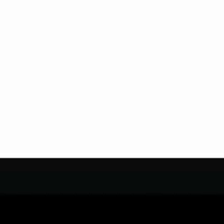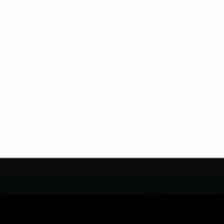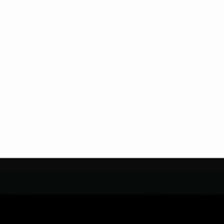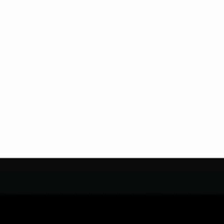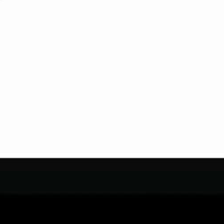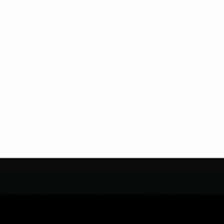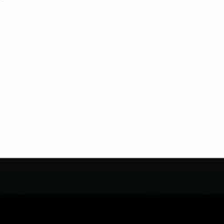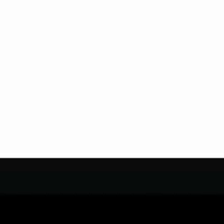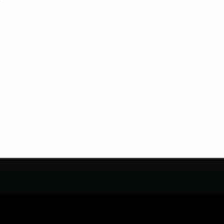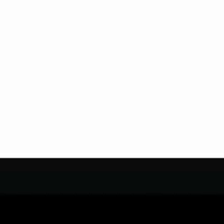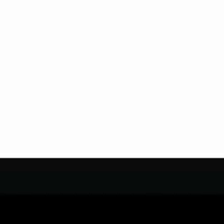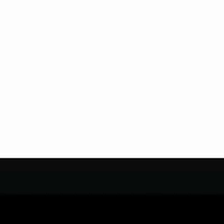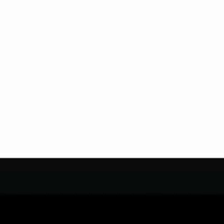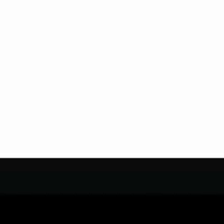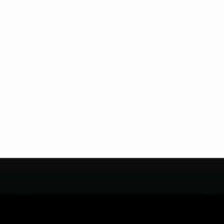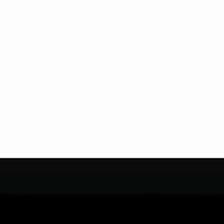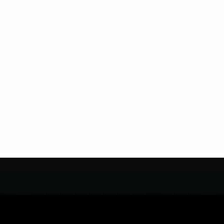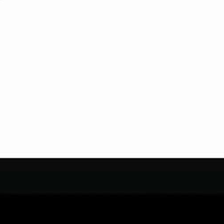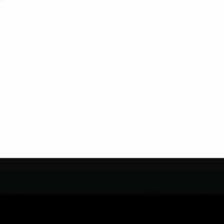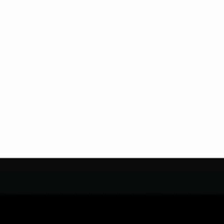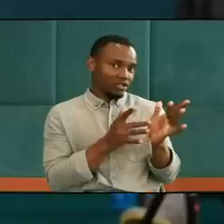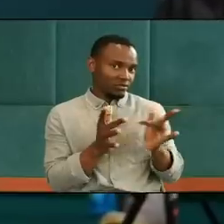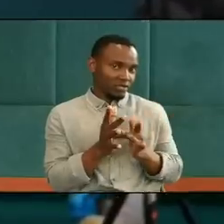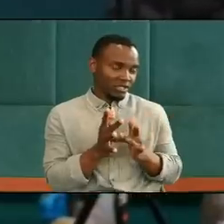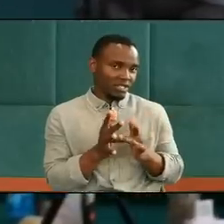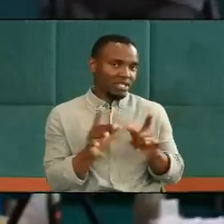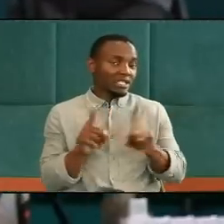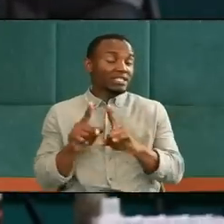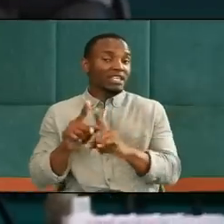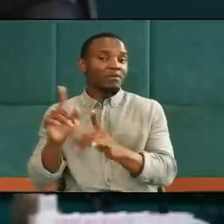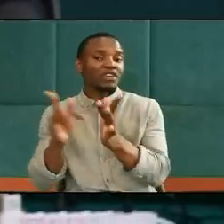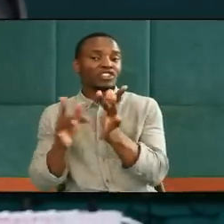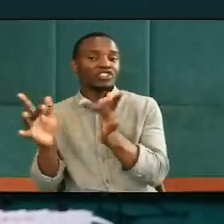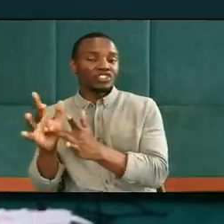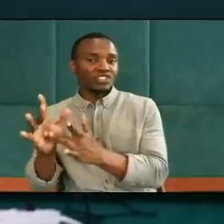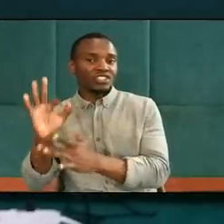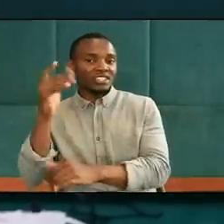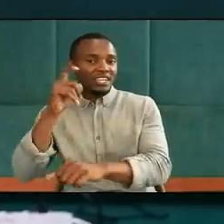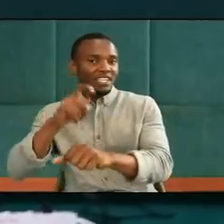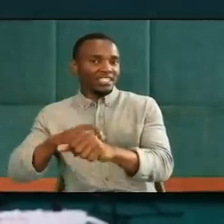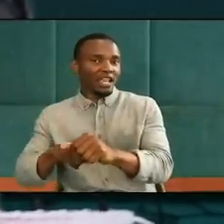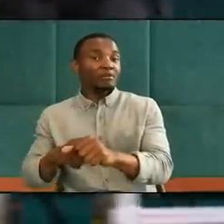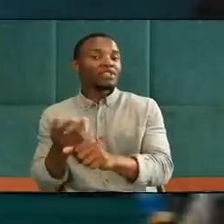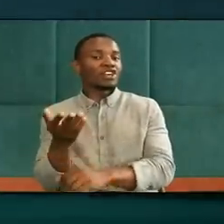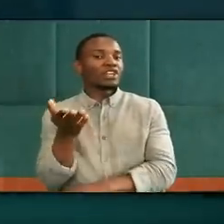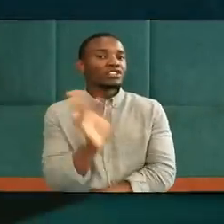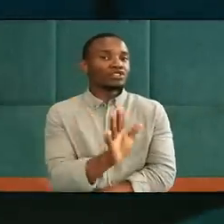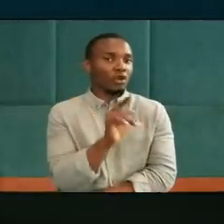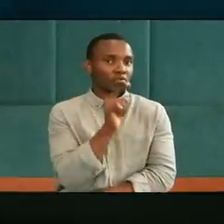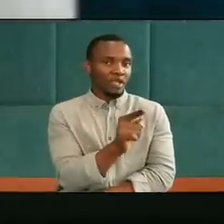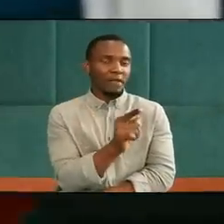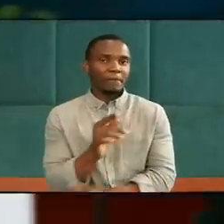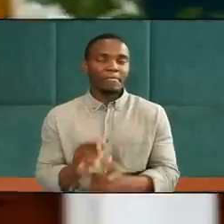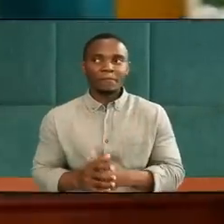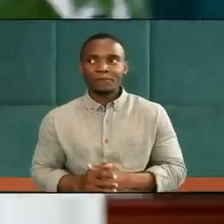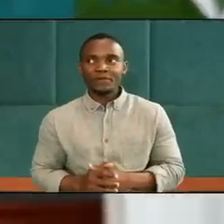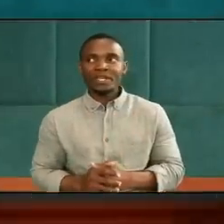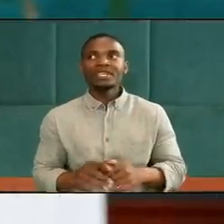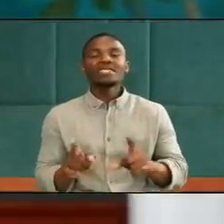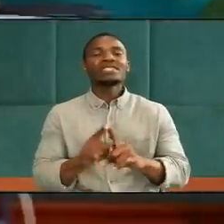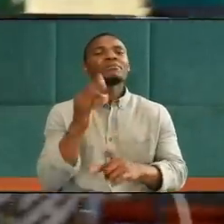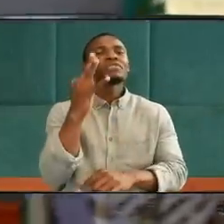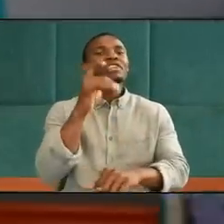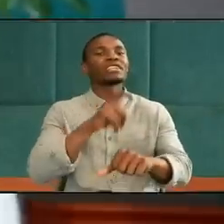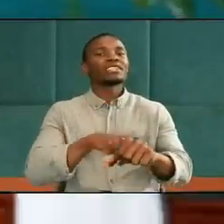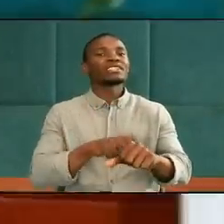Three times Jesus restored him. Three times he denied Jesus. Three